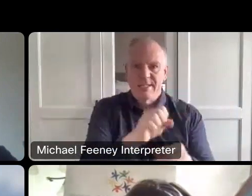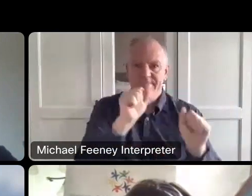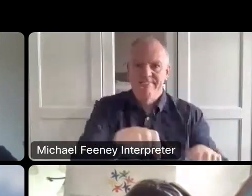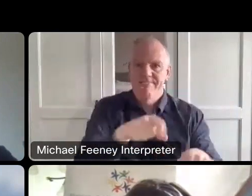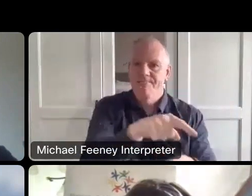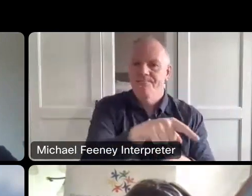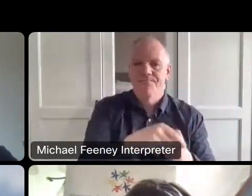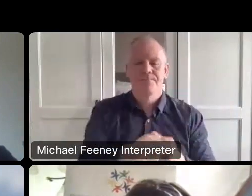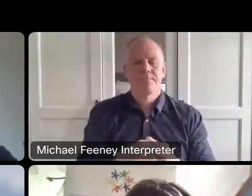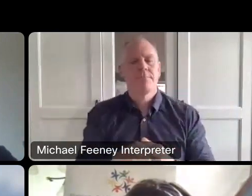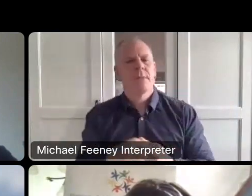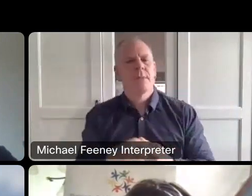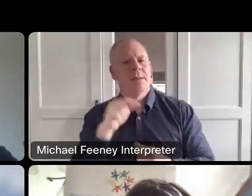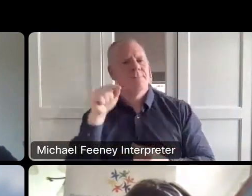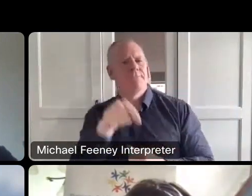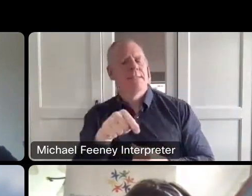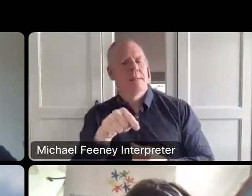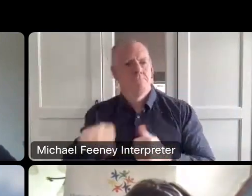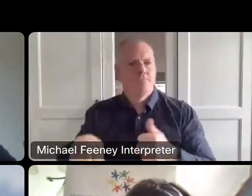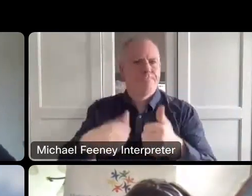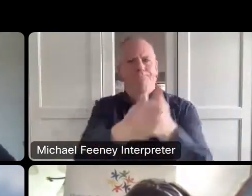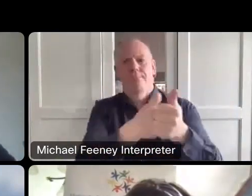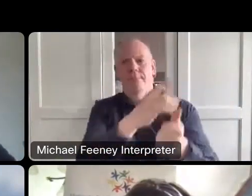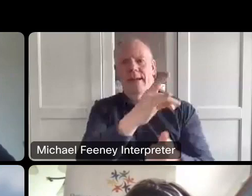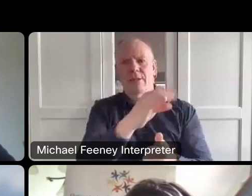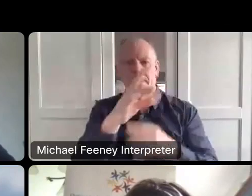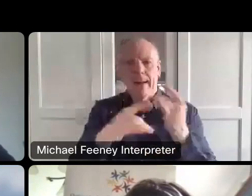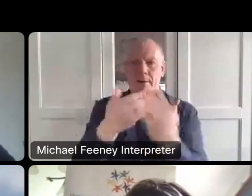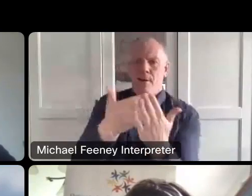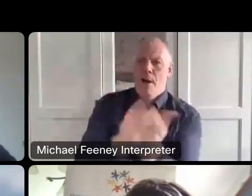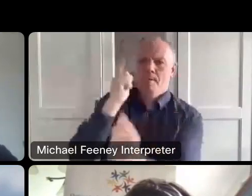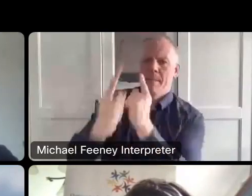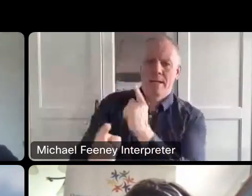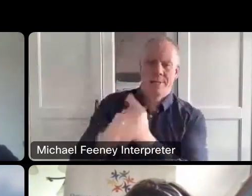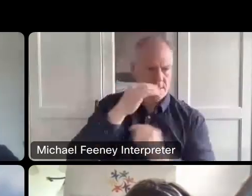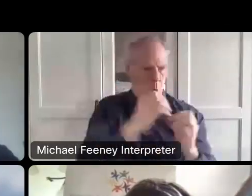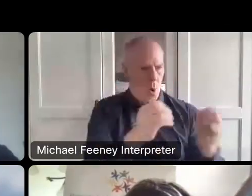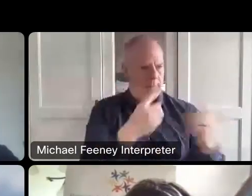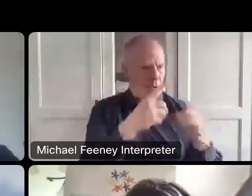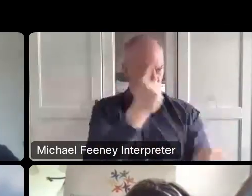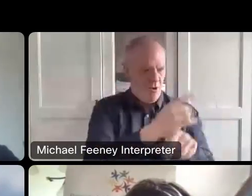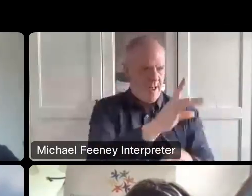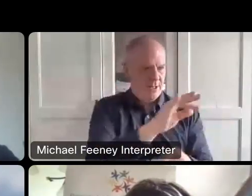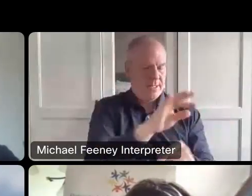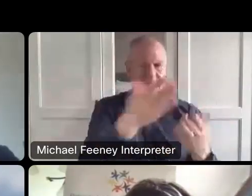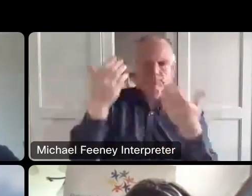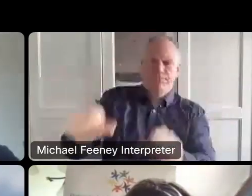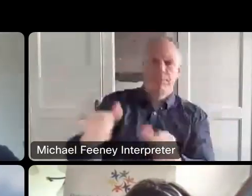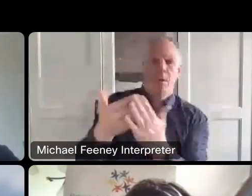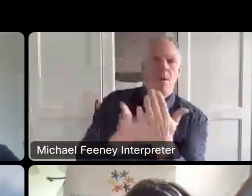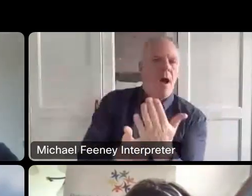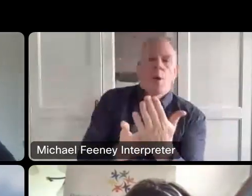this is perhaps building on that by putting it into a legislative form rather than bringing something totally